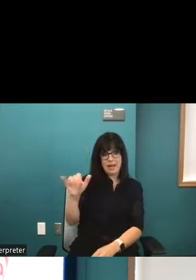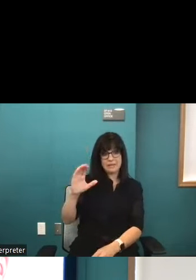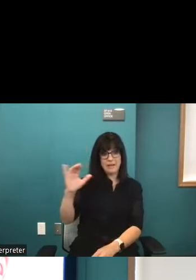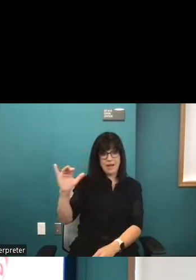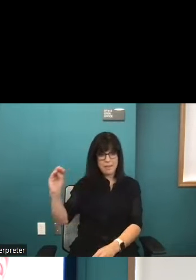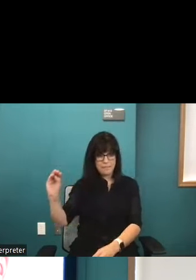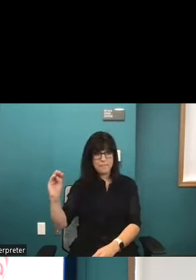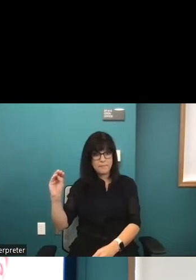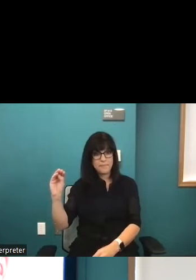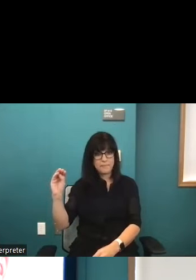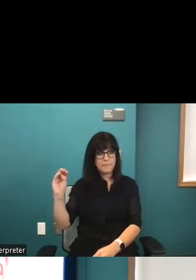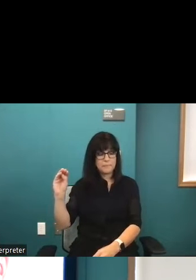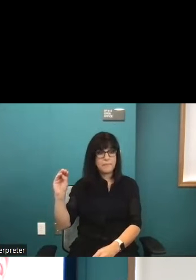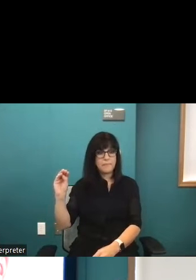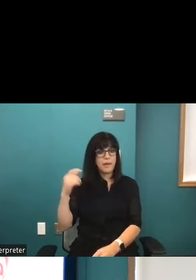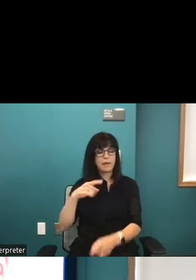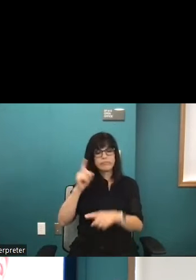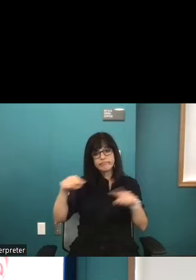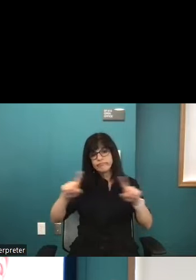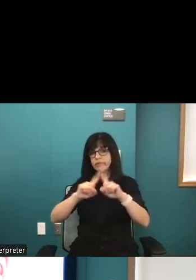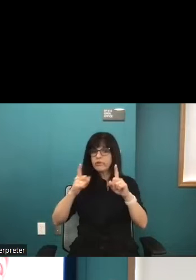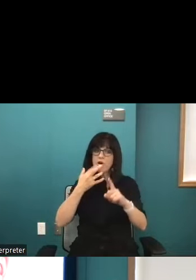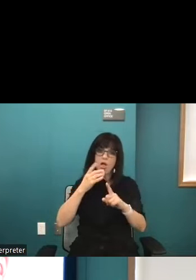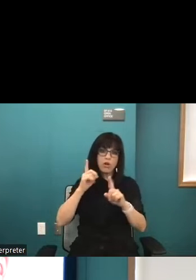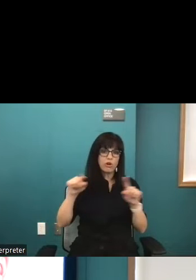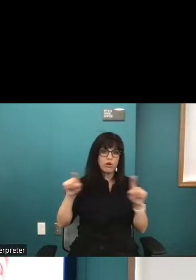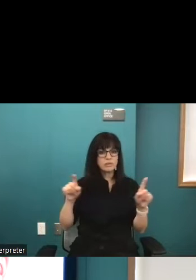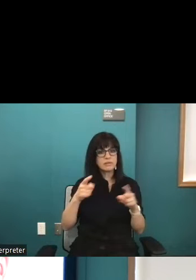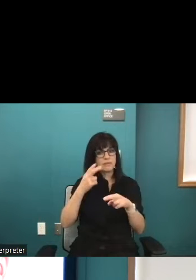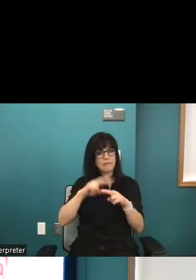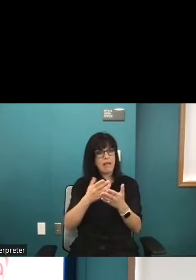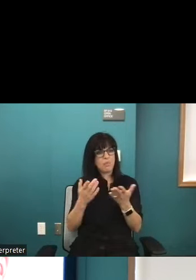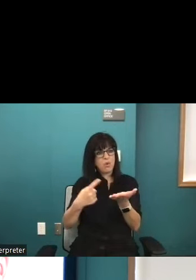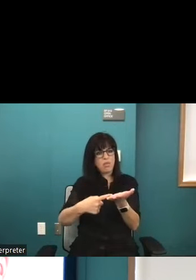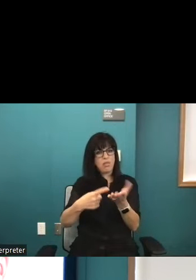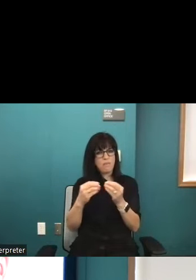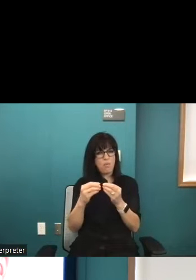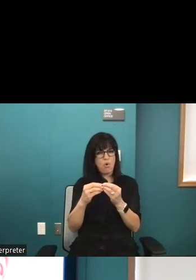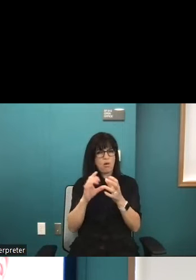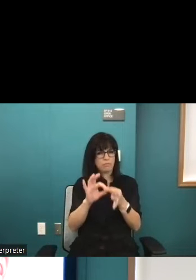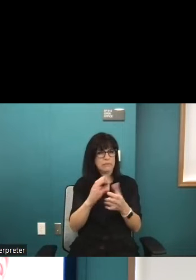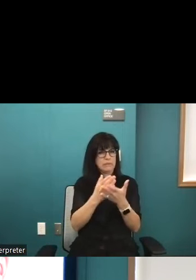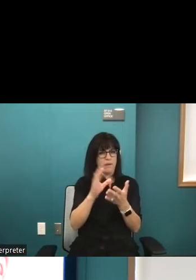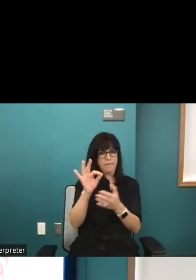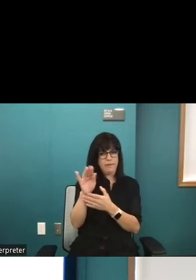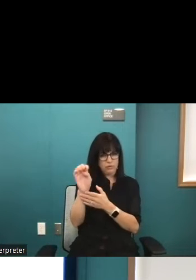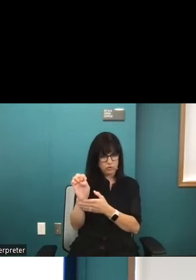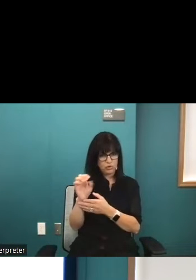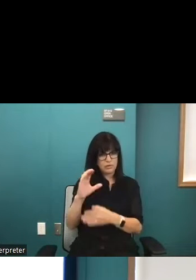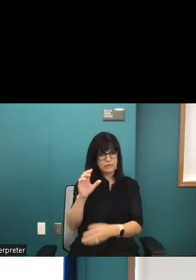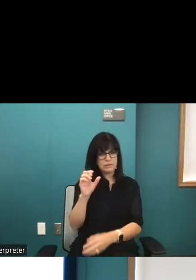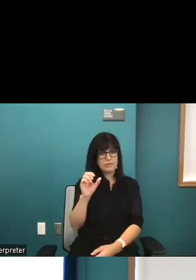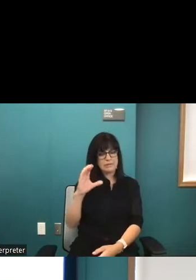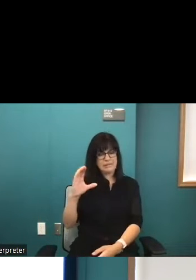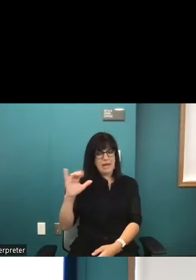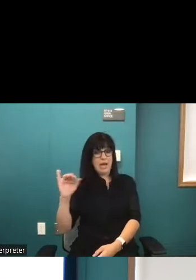CIM. It comes in a variety of colors and fun things. We'll talk a little bit about some of the features of the